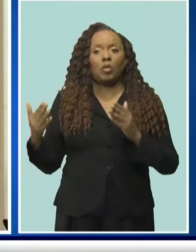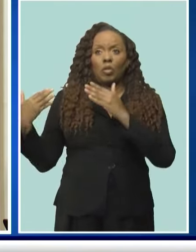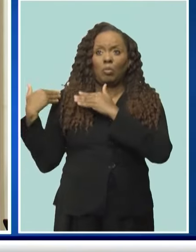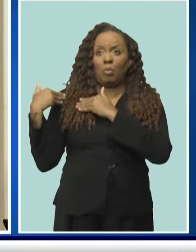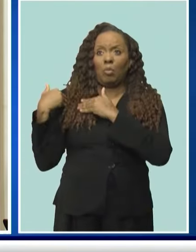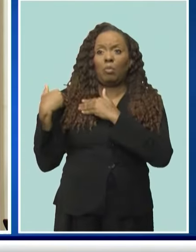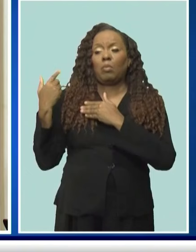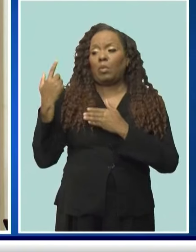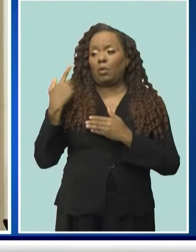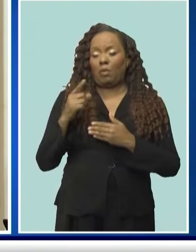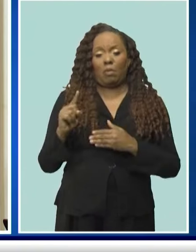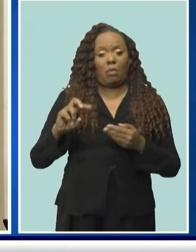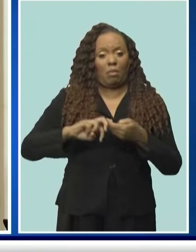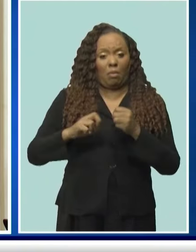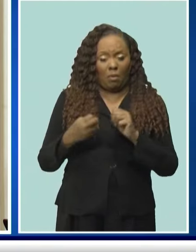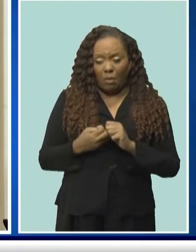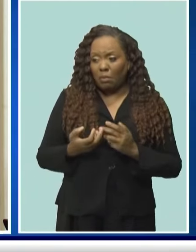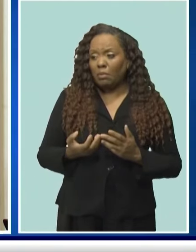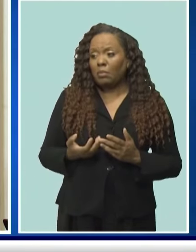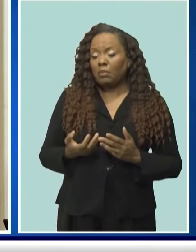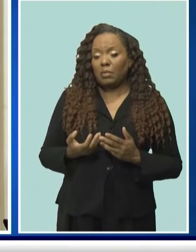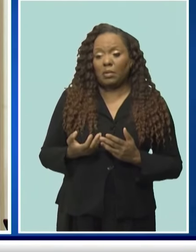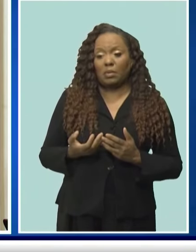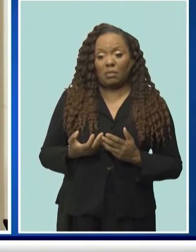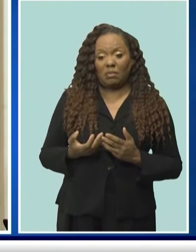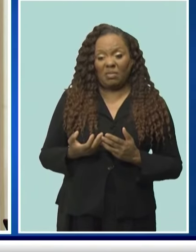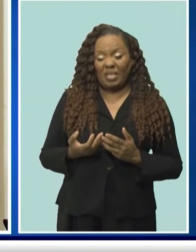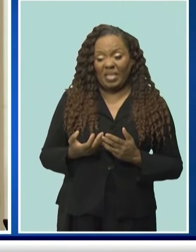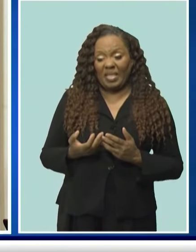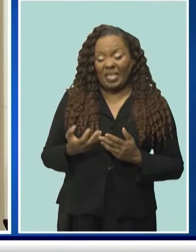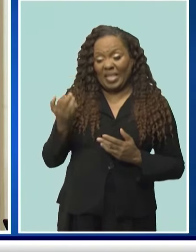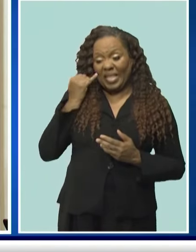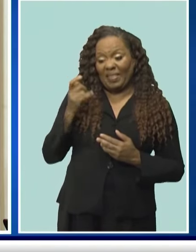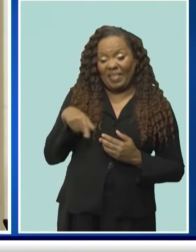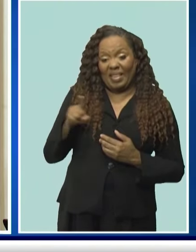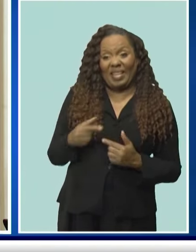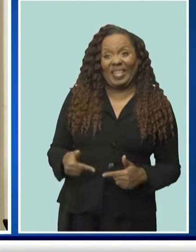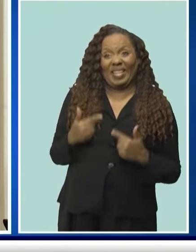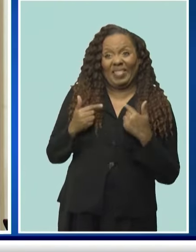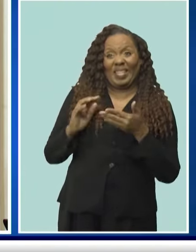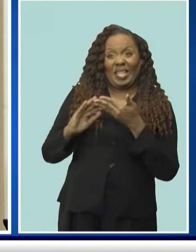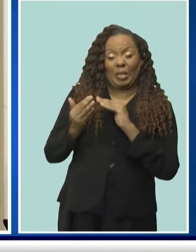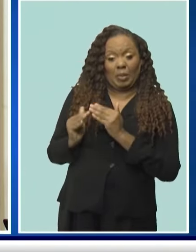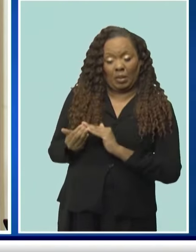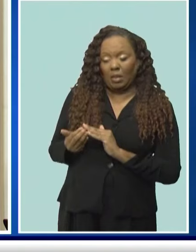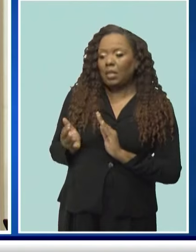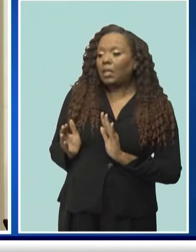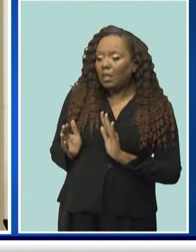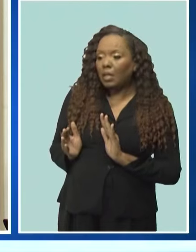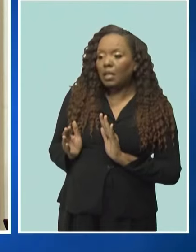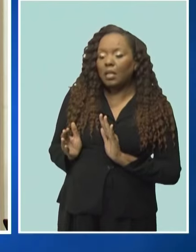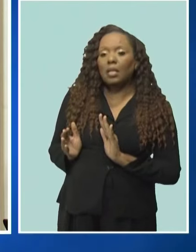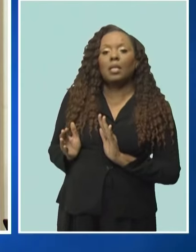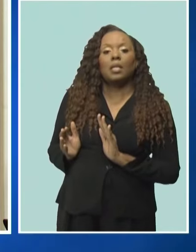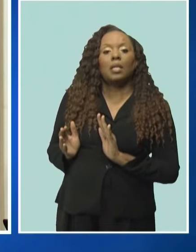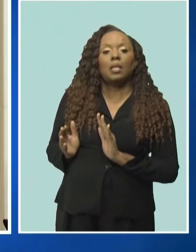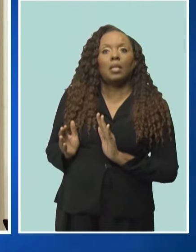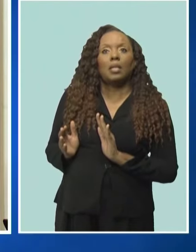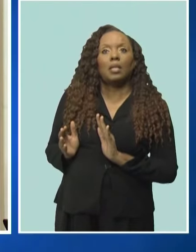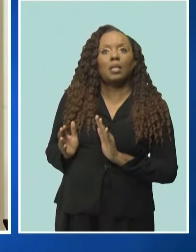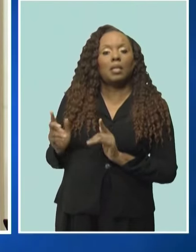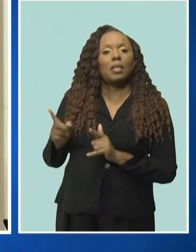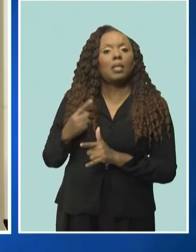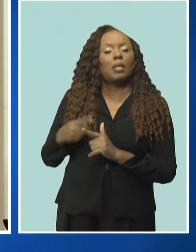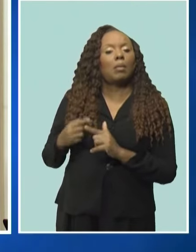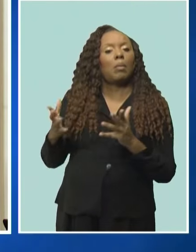in our community. And regrettably, a gun does not give you any error for recovery in a way that